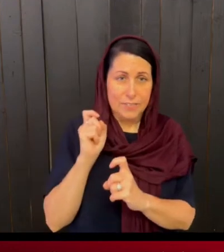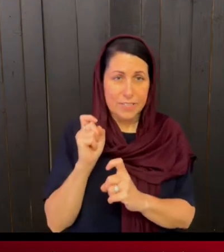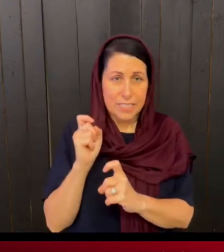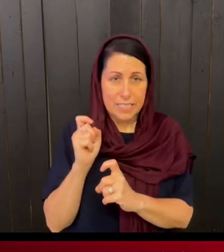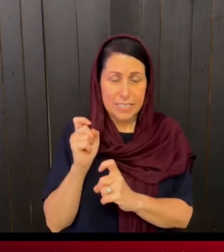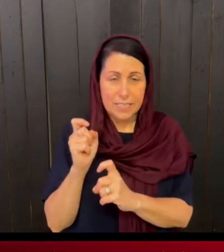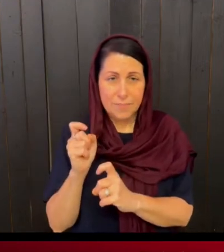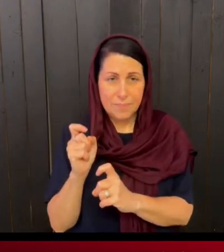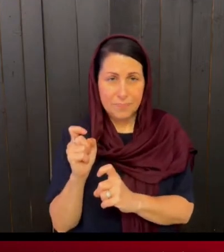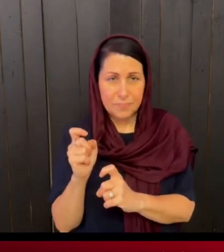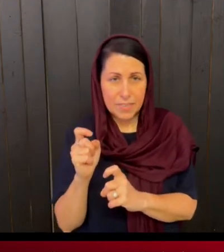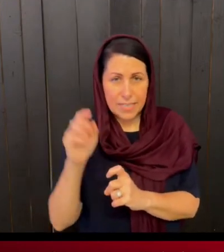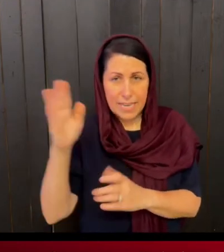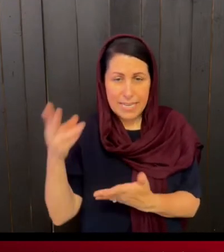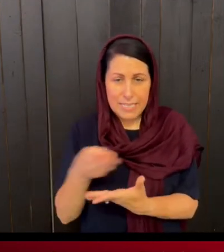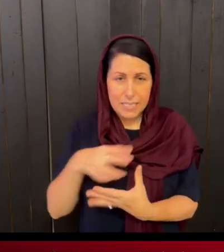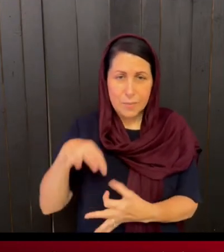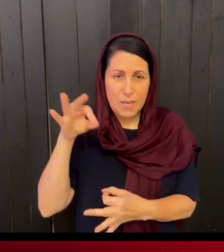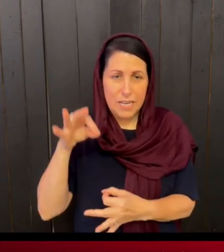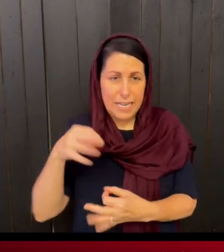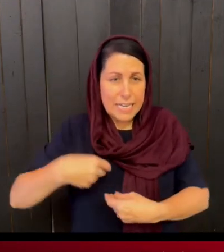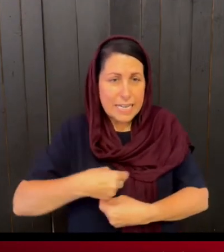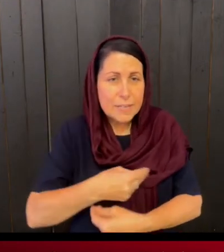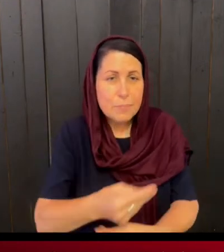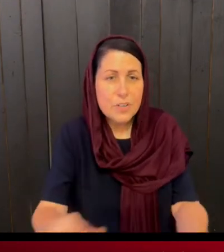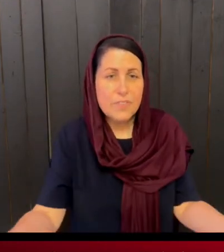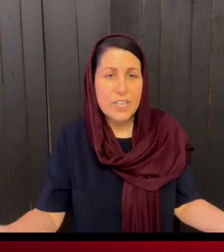symbolizes lots of things. Provision for us.